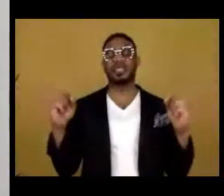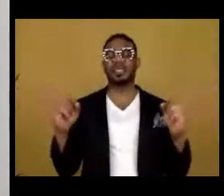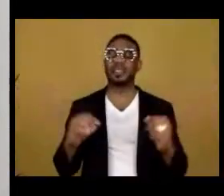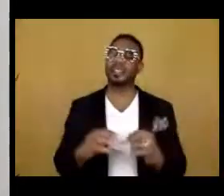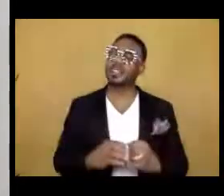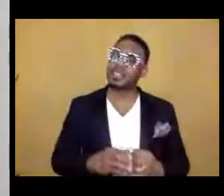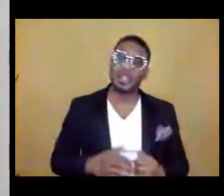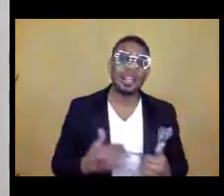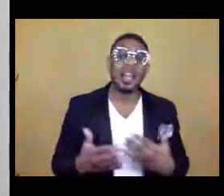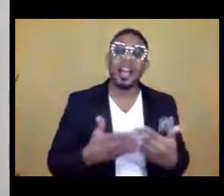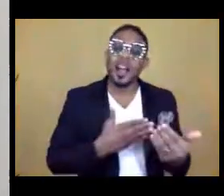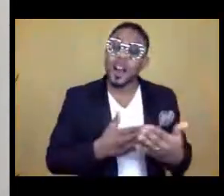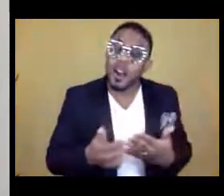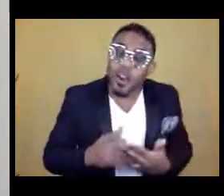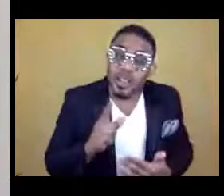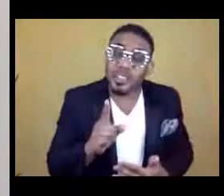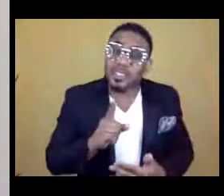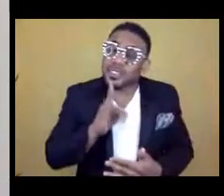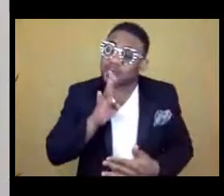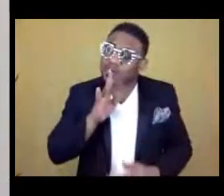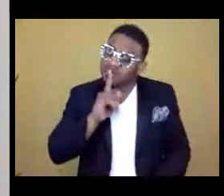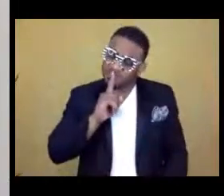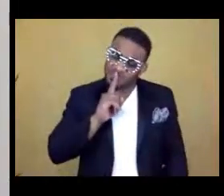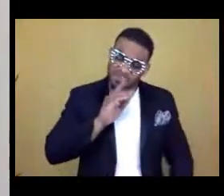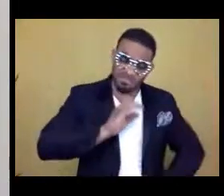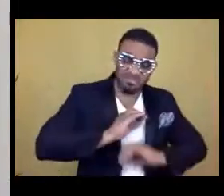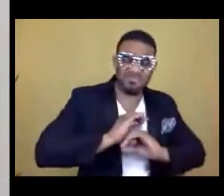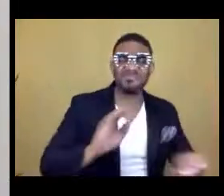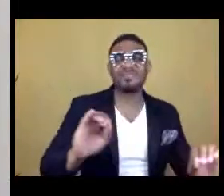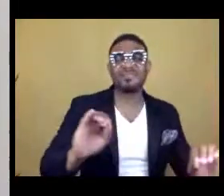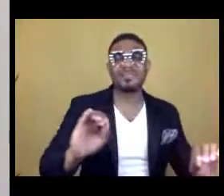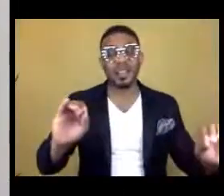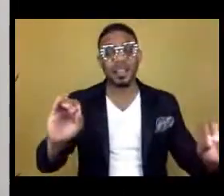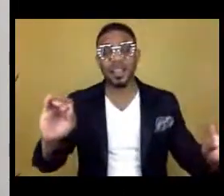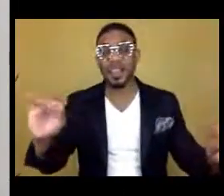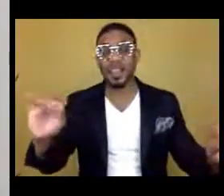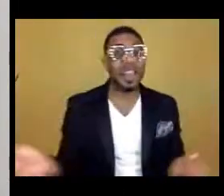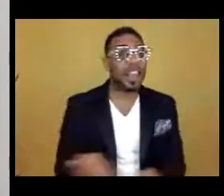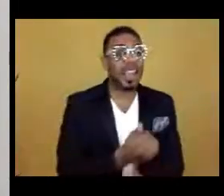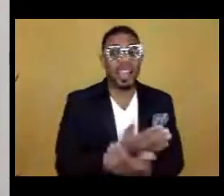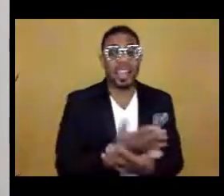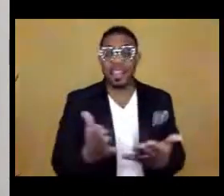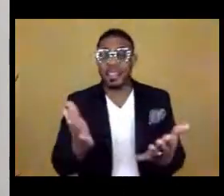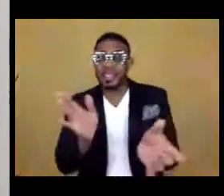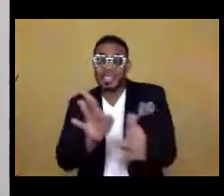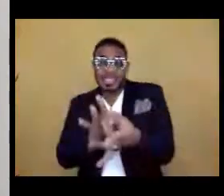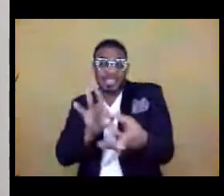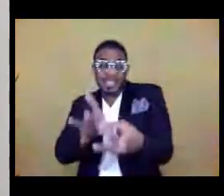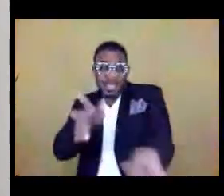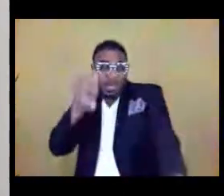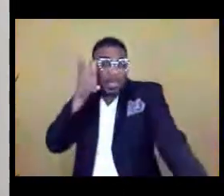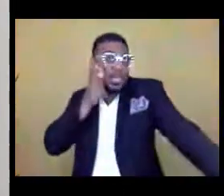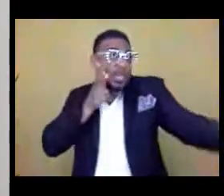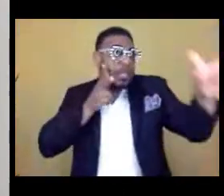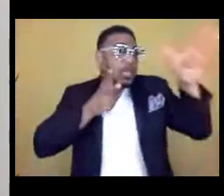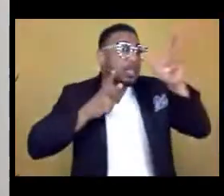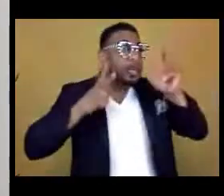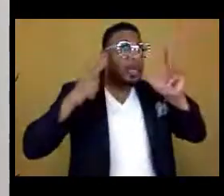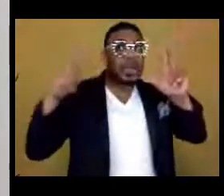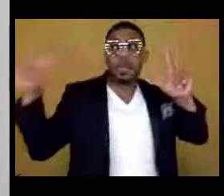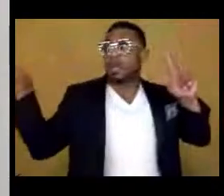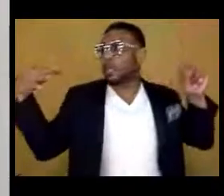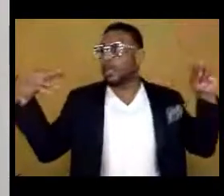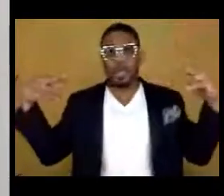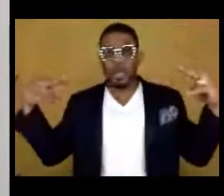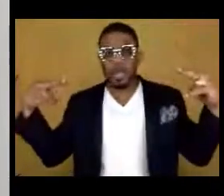And though she spoke no words, everything she said was heard. And as